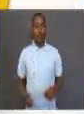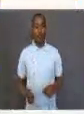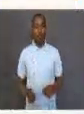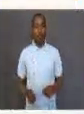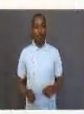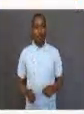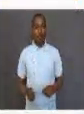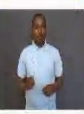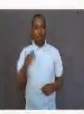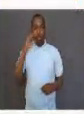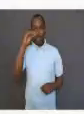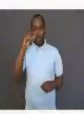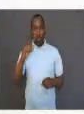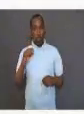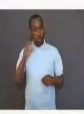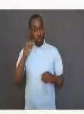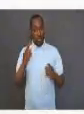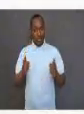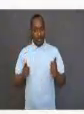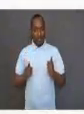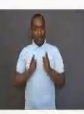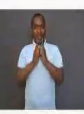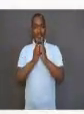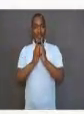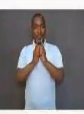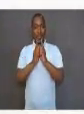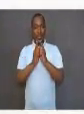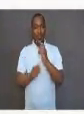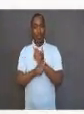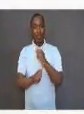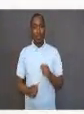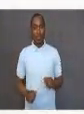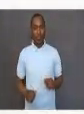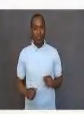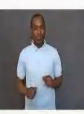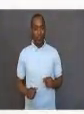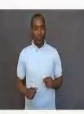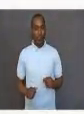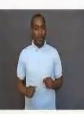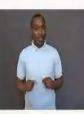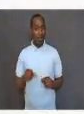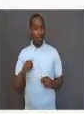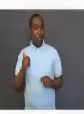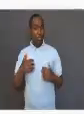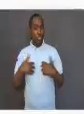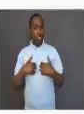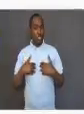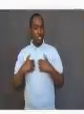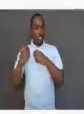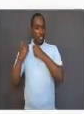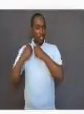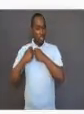Direct contact with an infected person, carried by an animal,